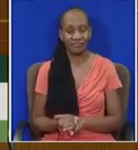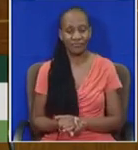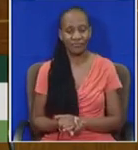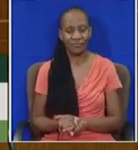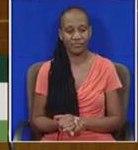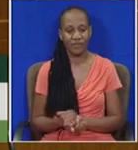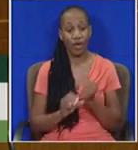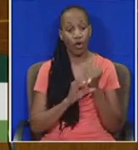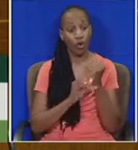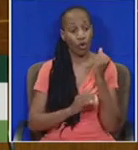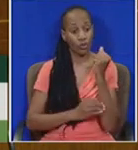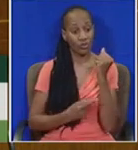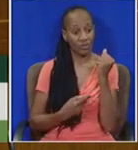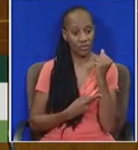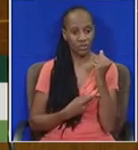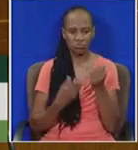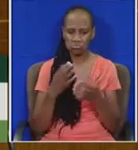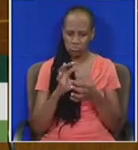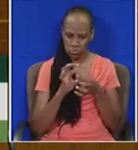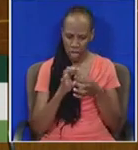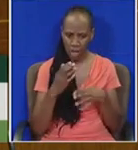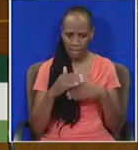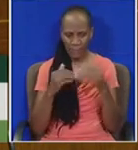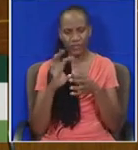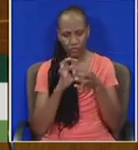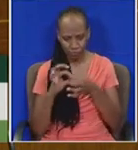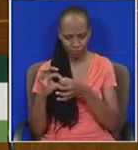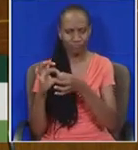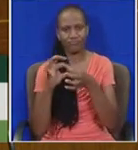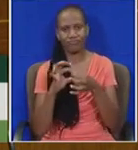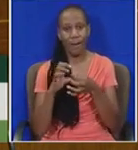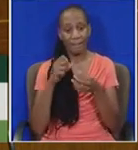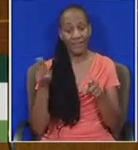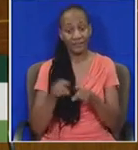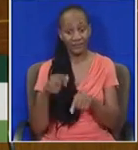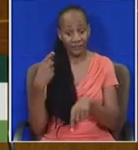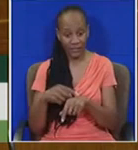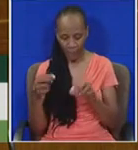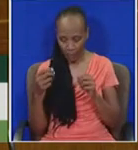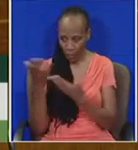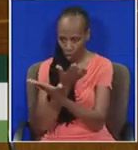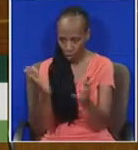Constitution succeeds to be a bond only when it is consistently adhered to.